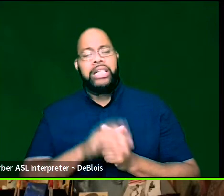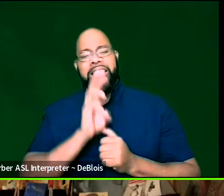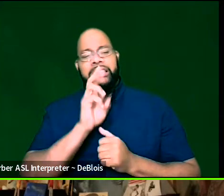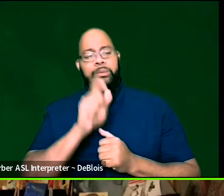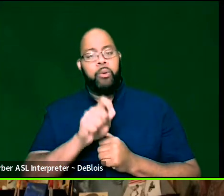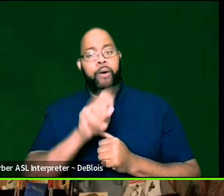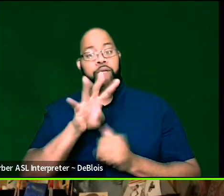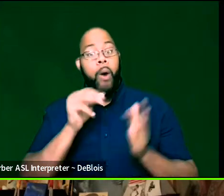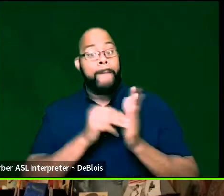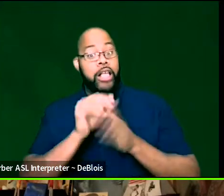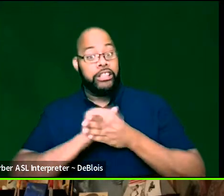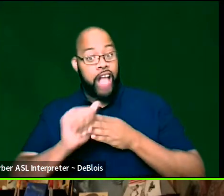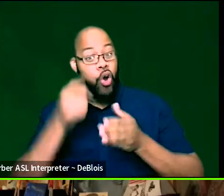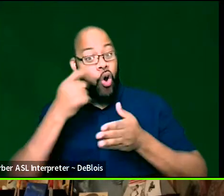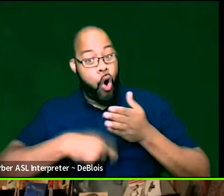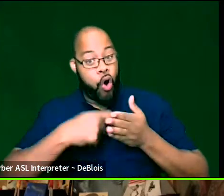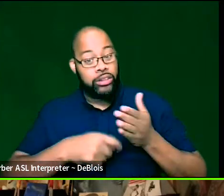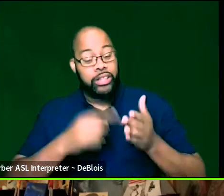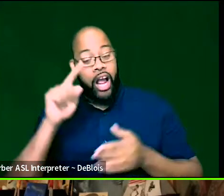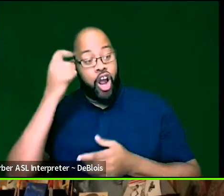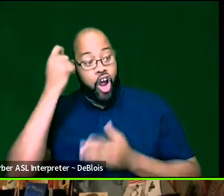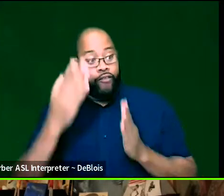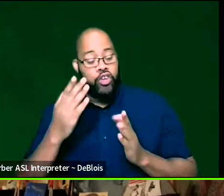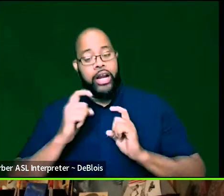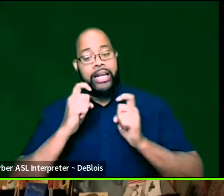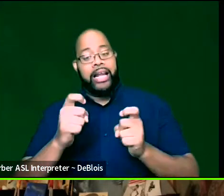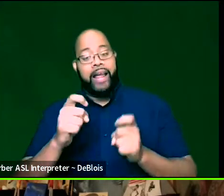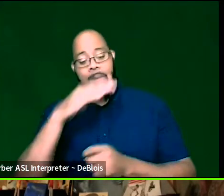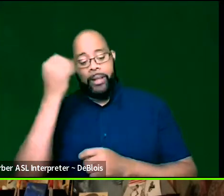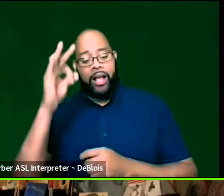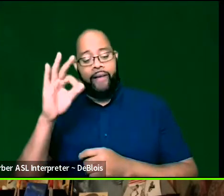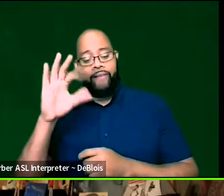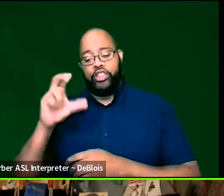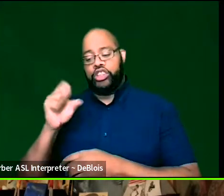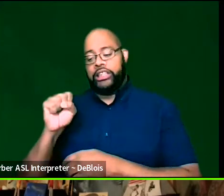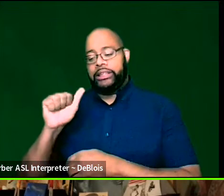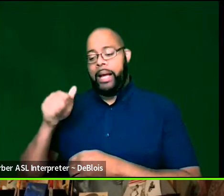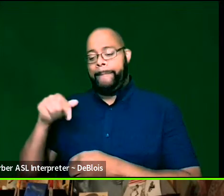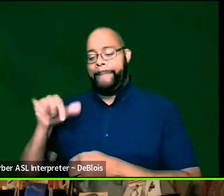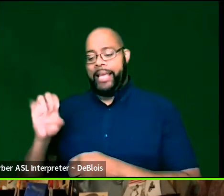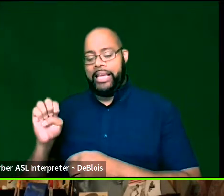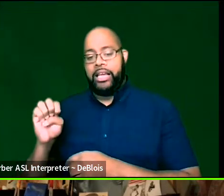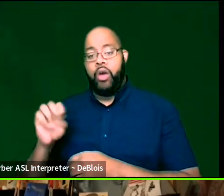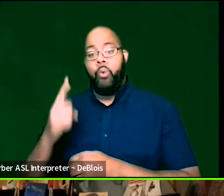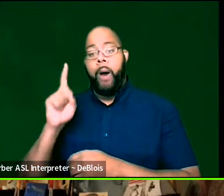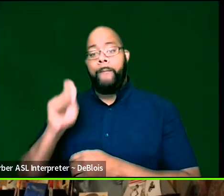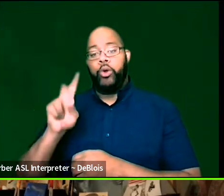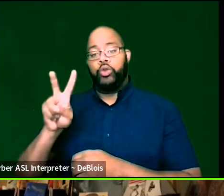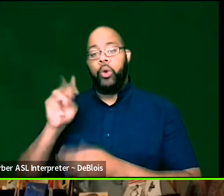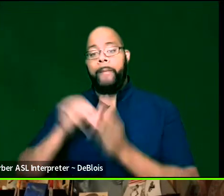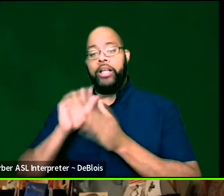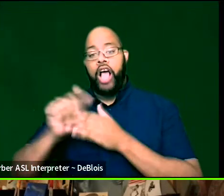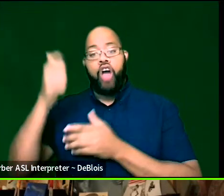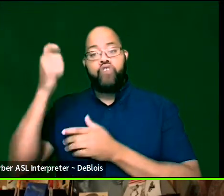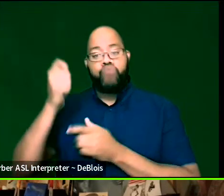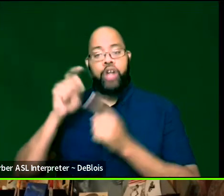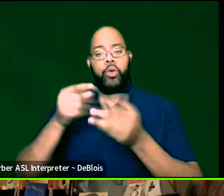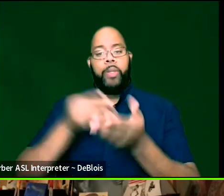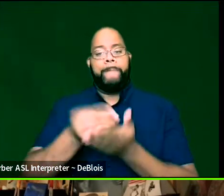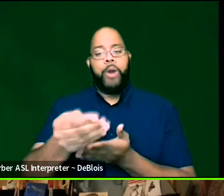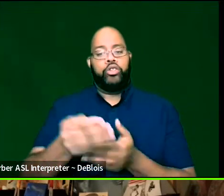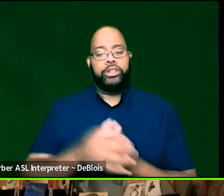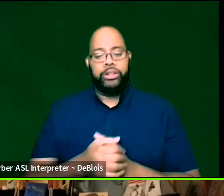million. And the governor gave the Blacks of the Chesapeake a $1.2 million grant toward the